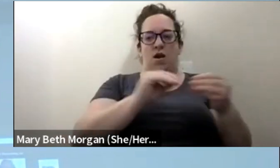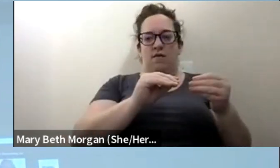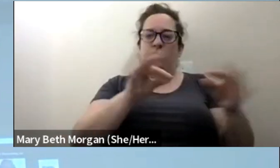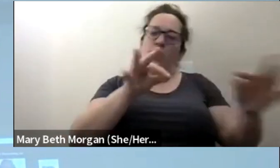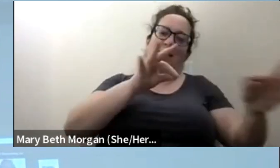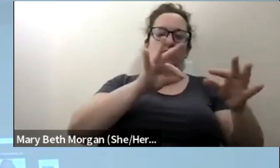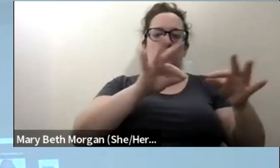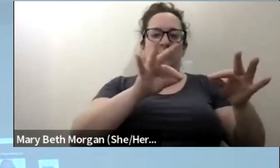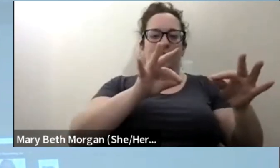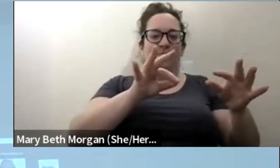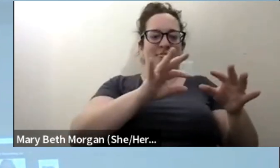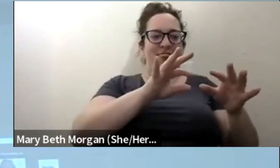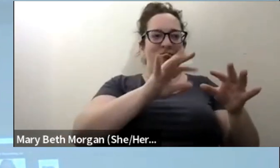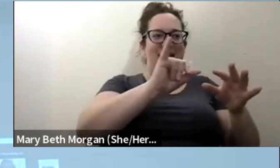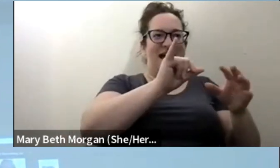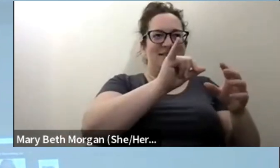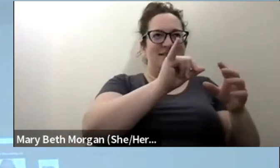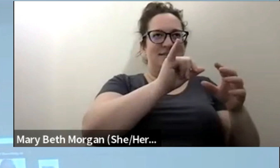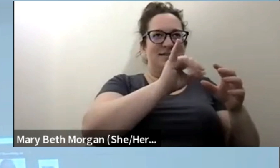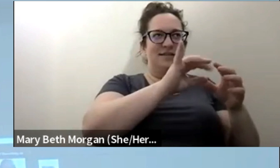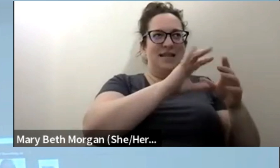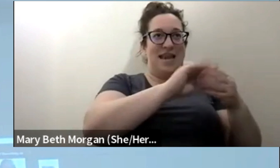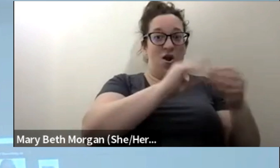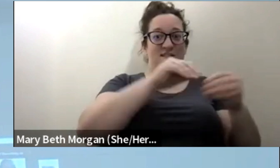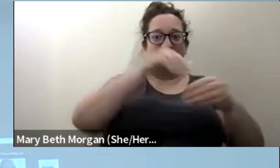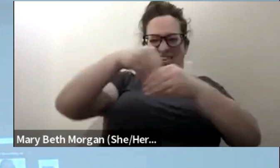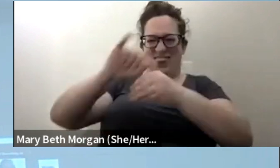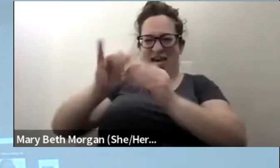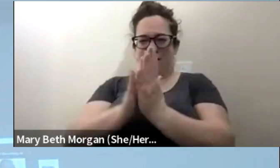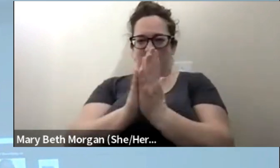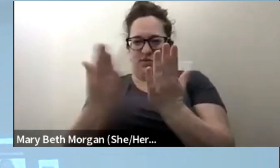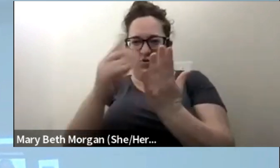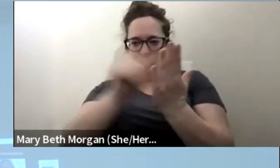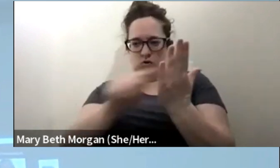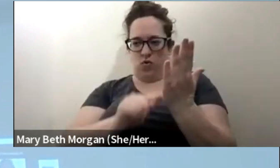story. We would find it.